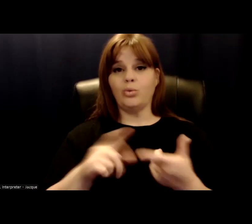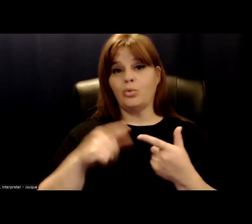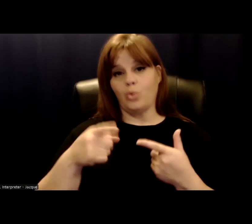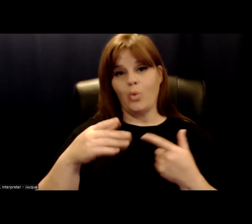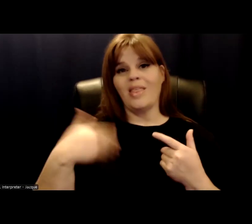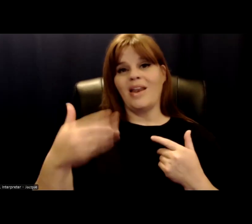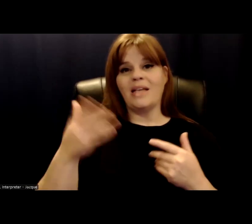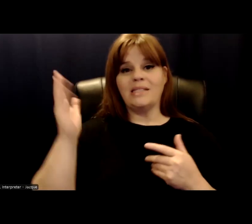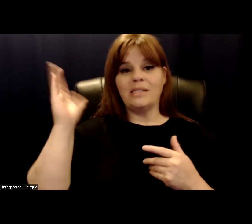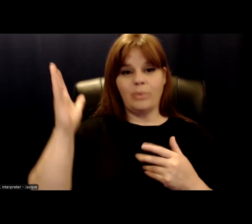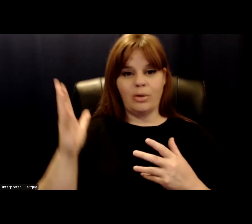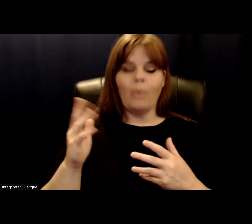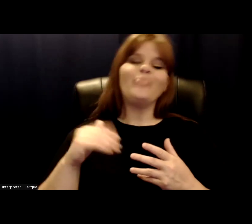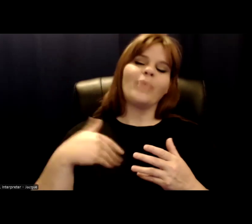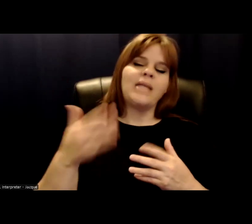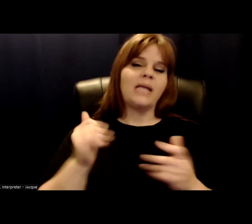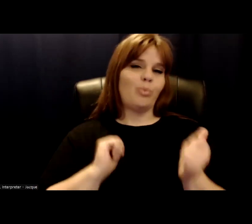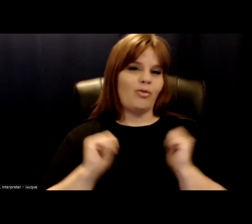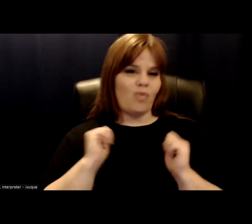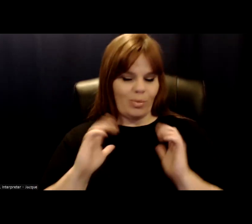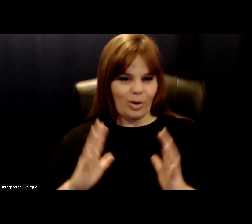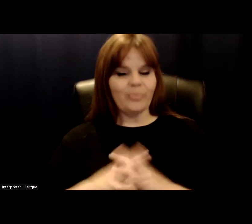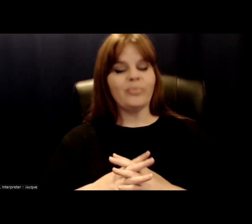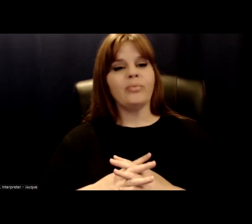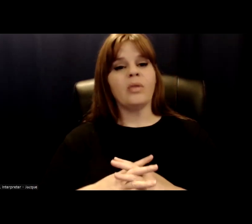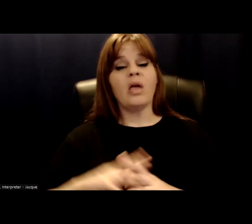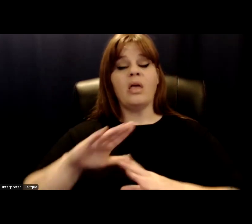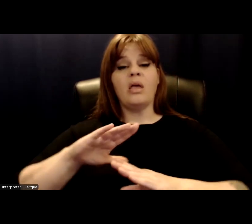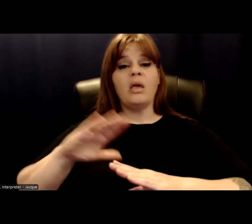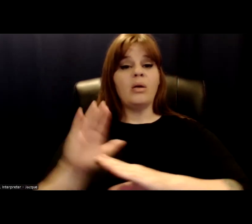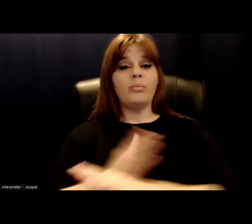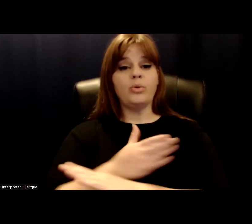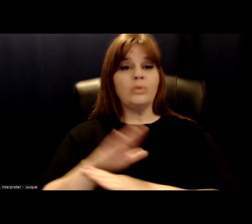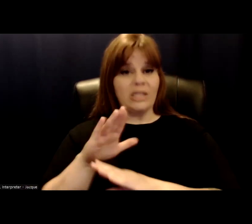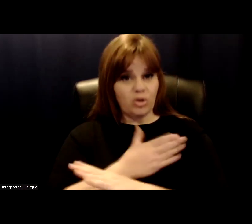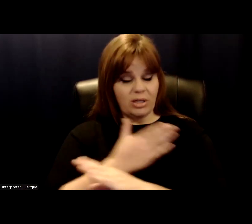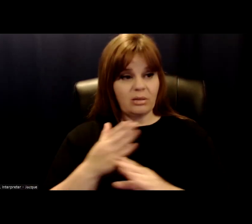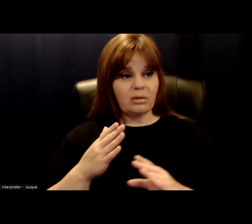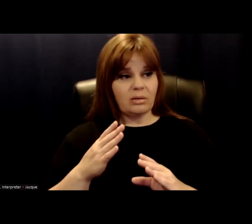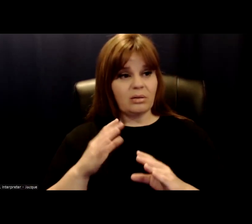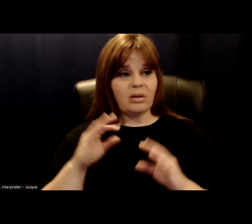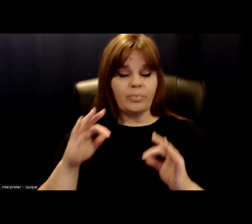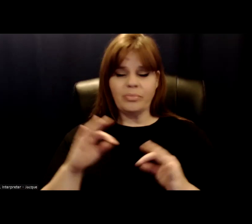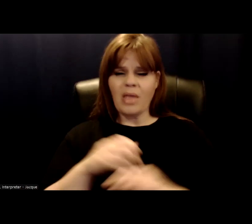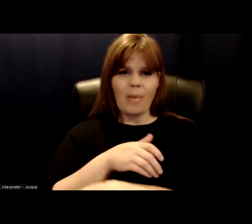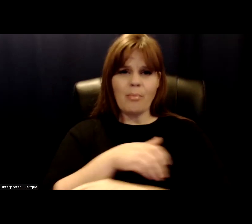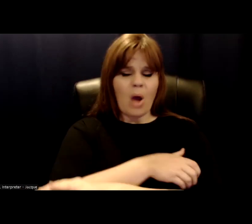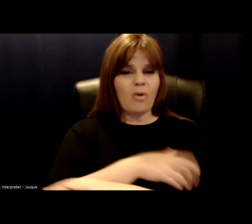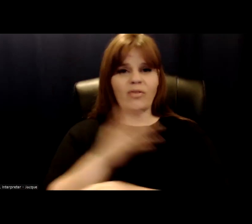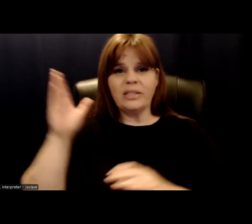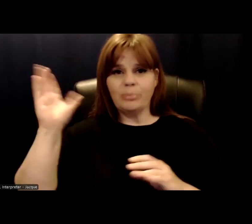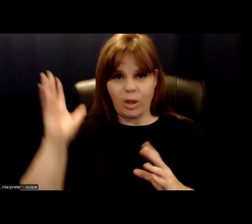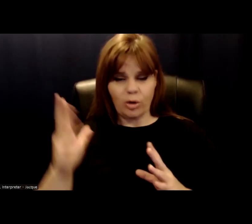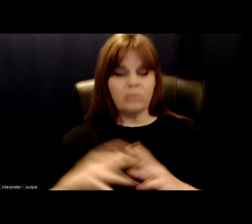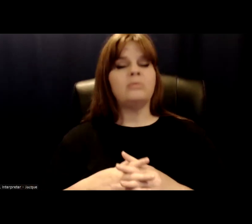speaker or the next performer, a musician par excellence, a powerful speaker,